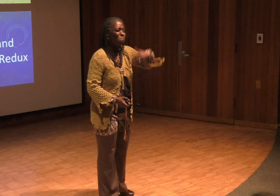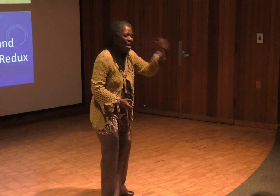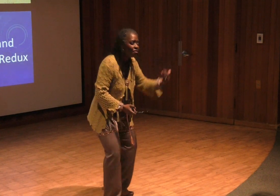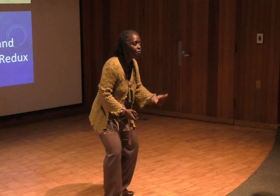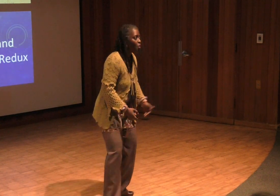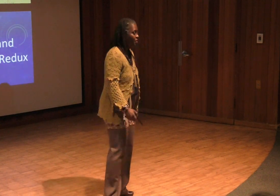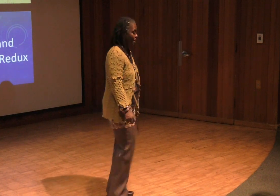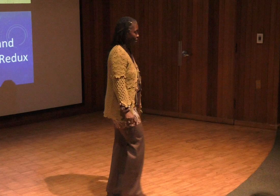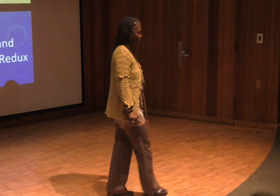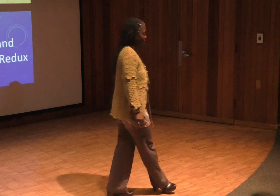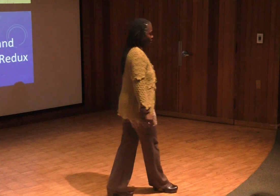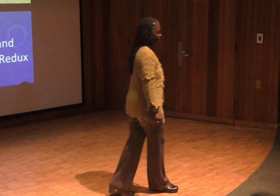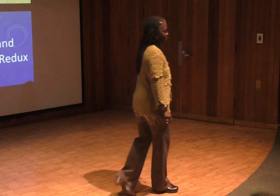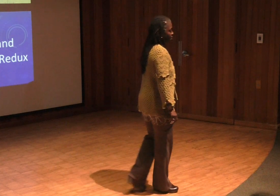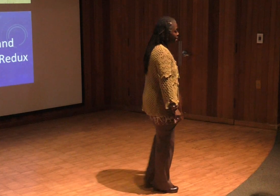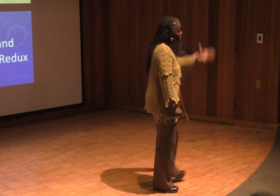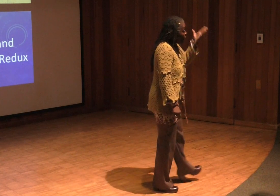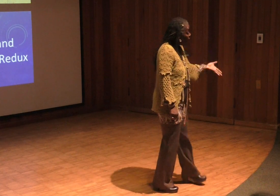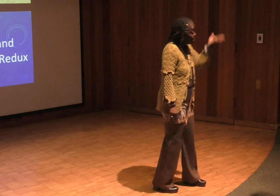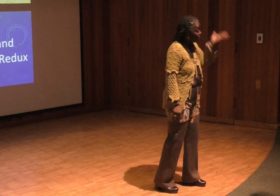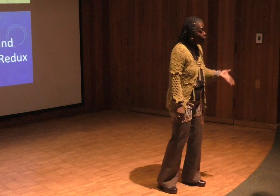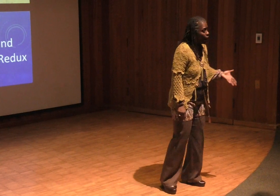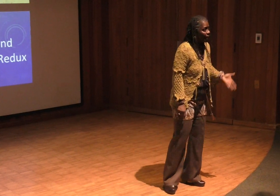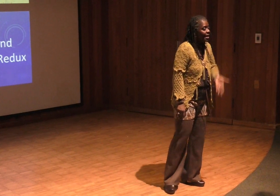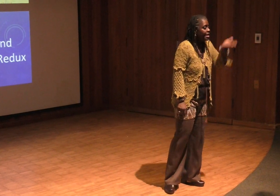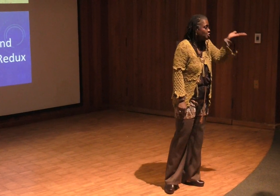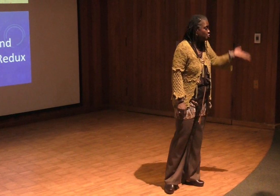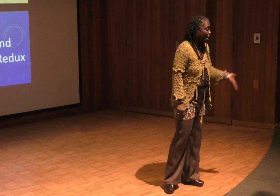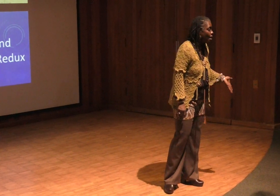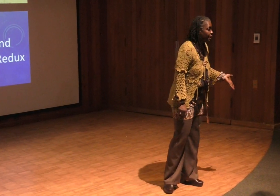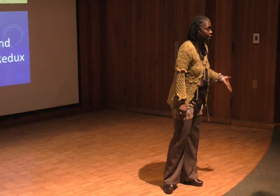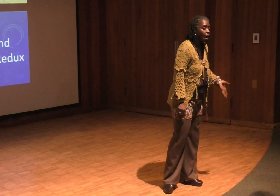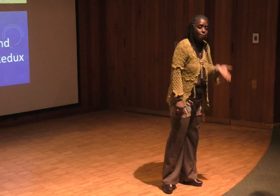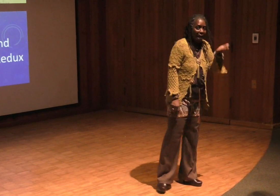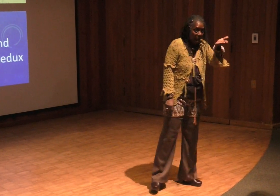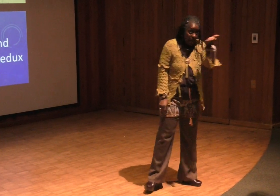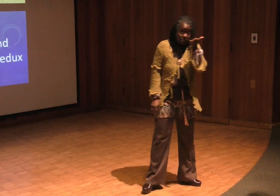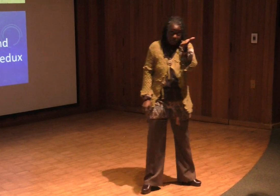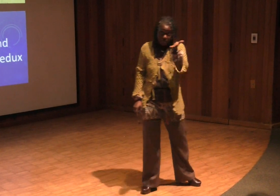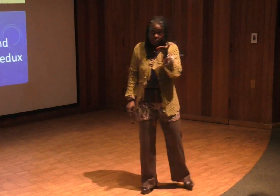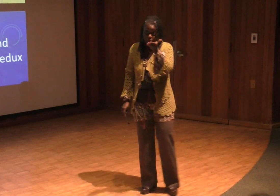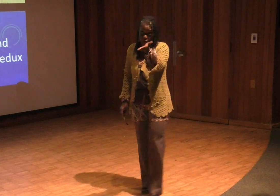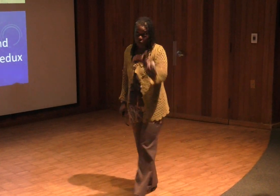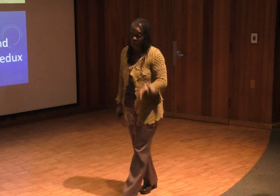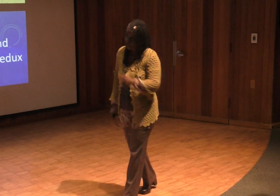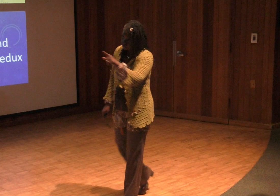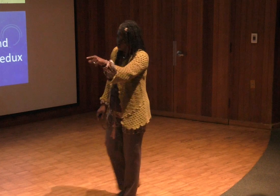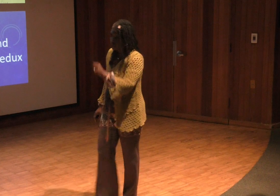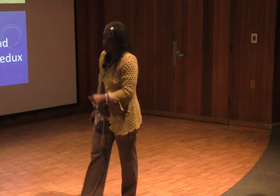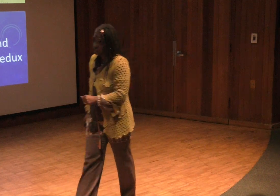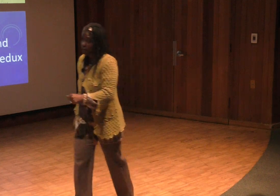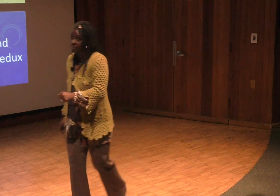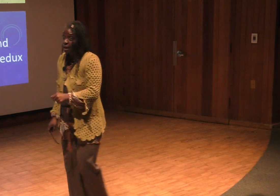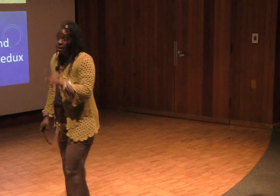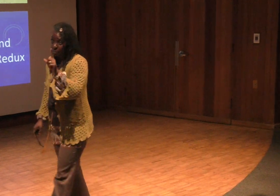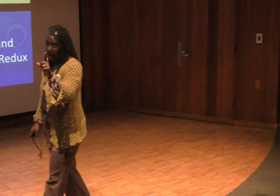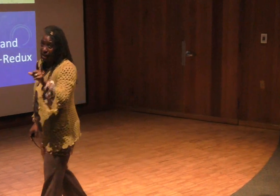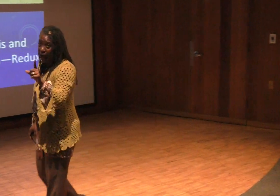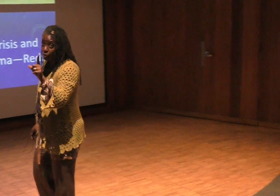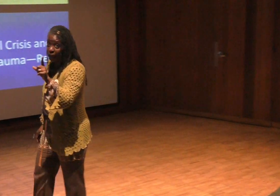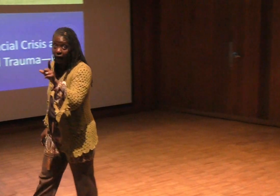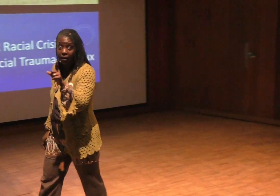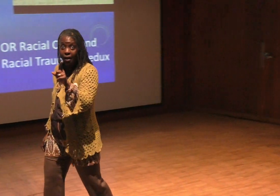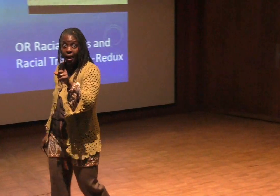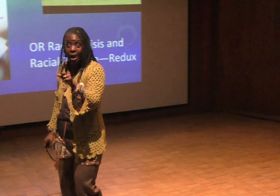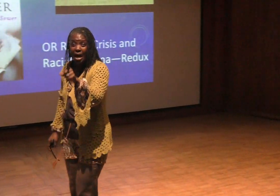What is the metaphor there? This white boy is drowning, but I submit to you, and I'm totally off script, but